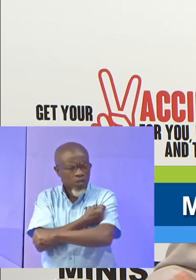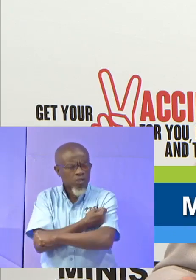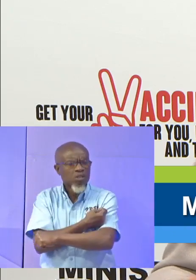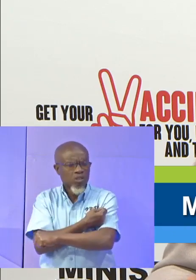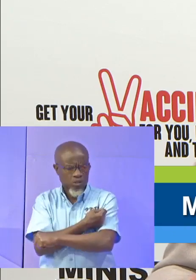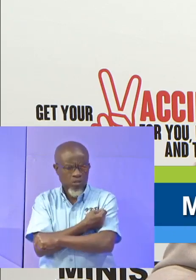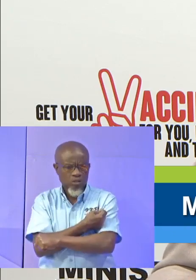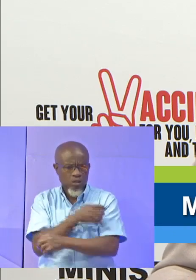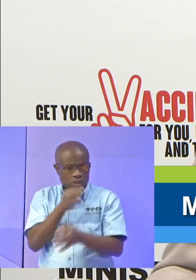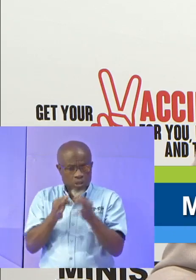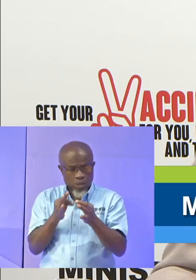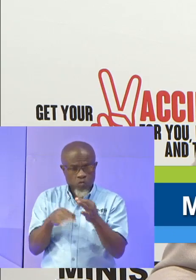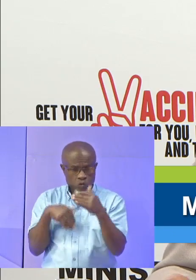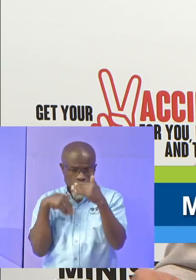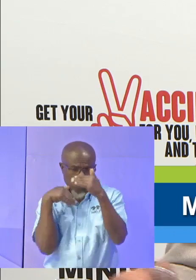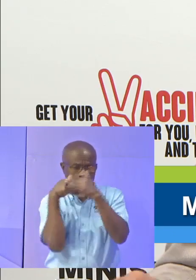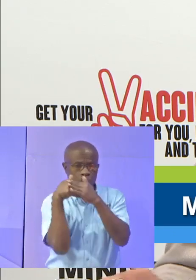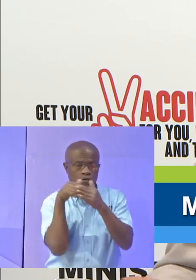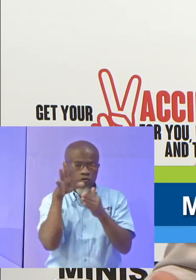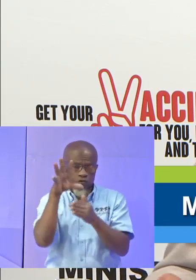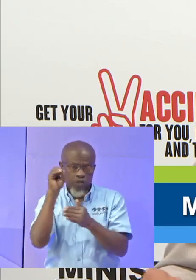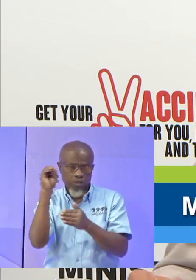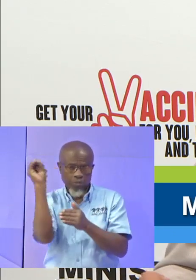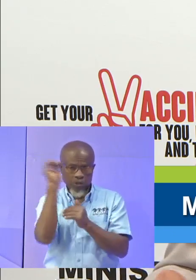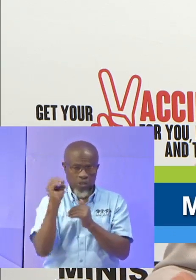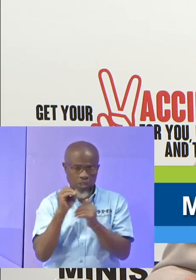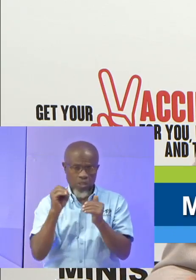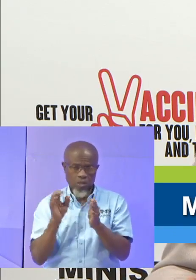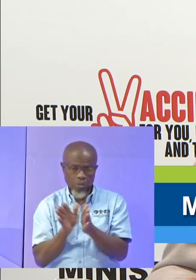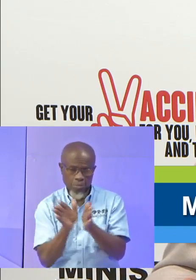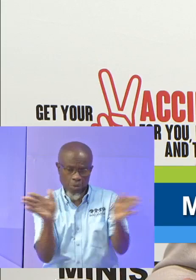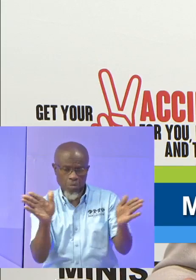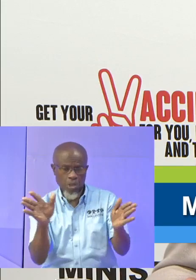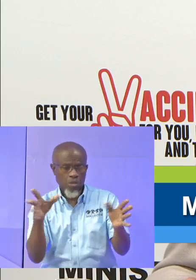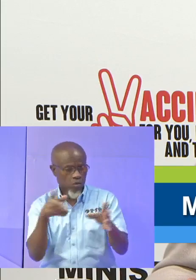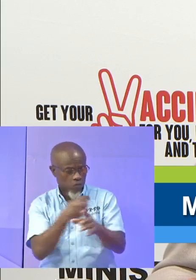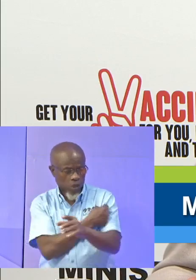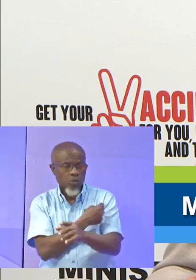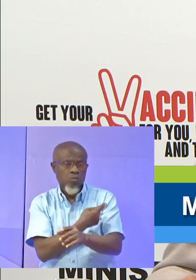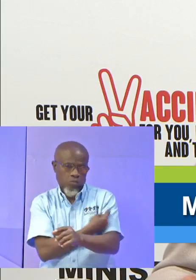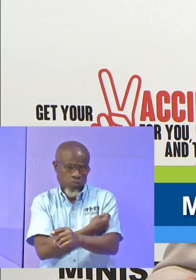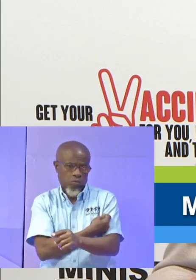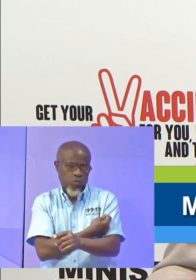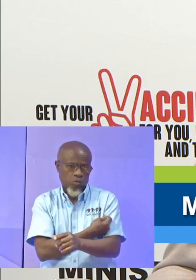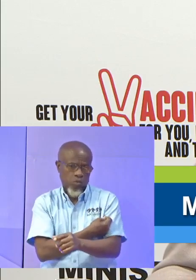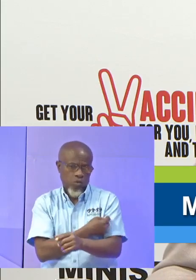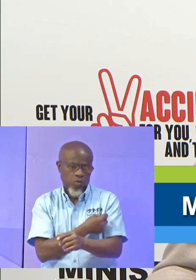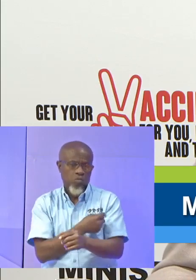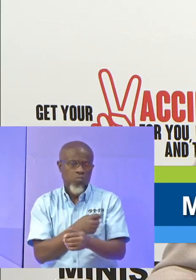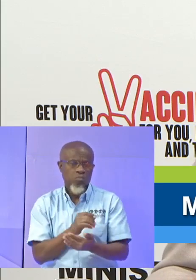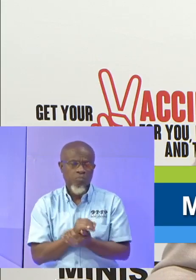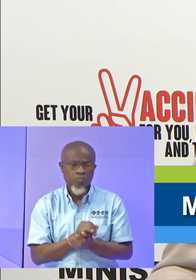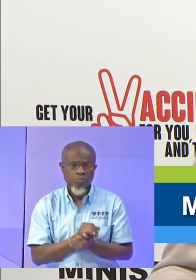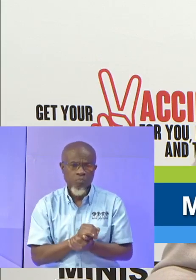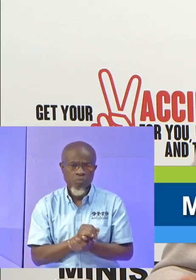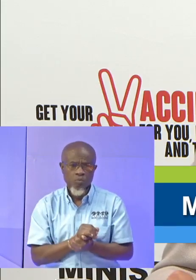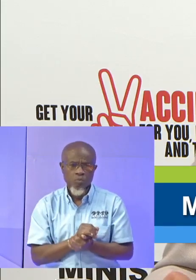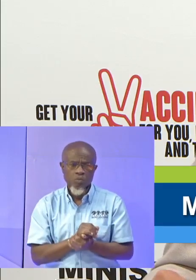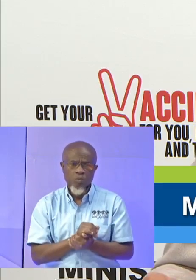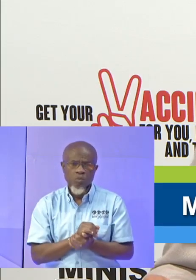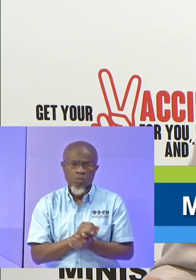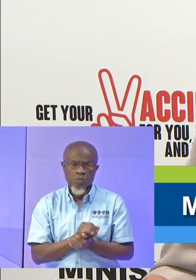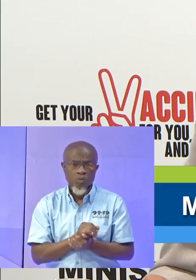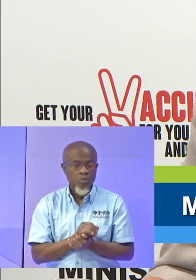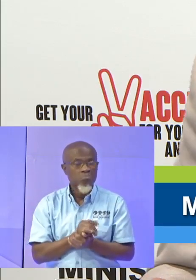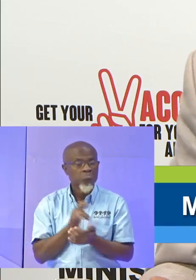sake, 50% of the population, roughly just under 700,000 persons vaccinated. That's a